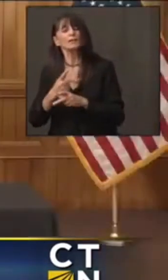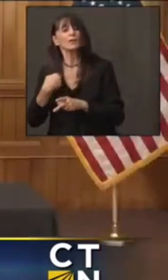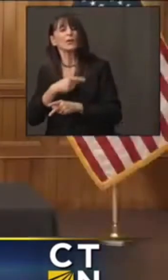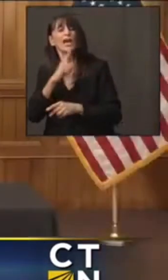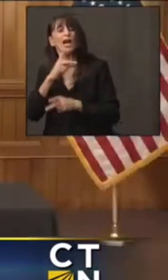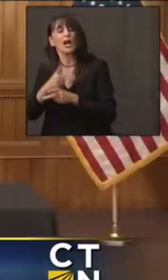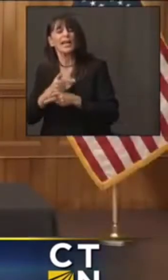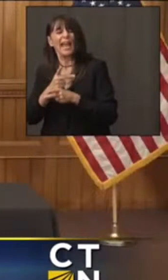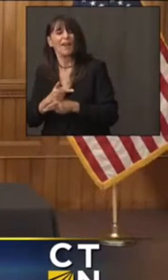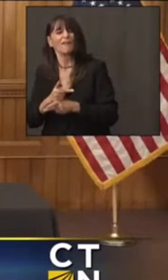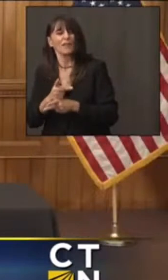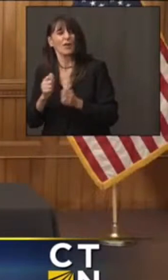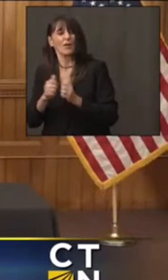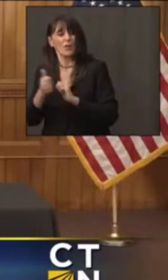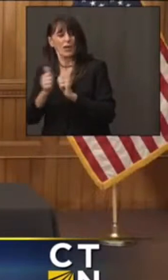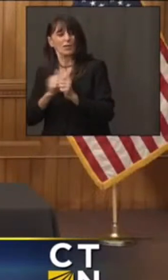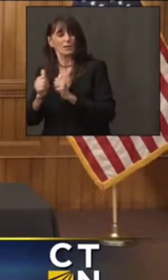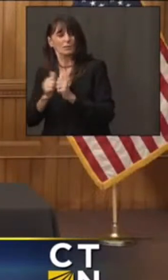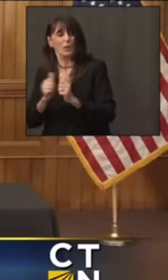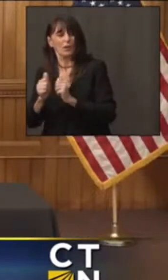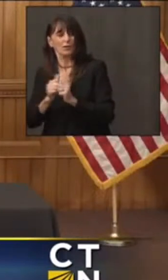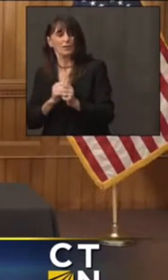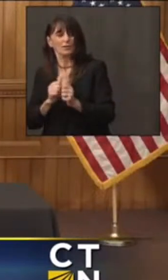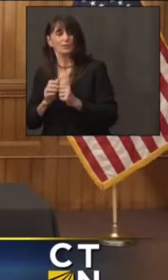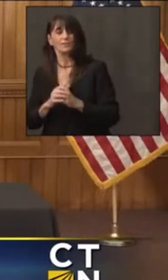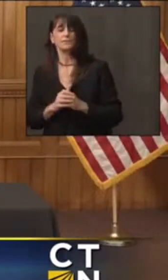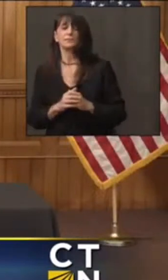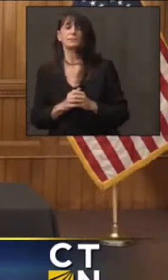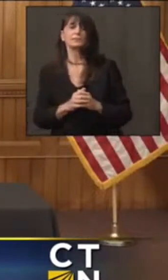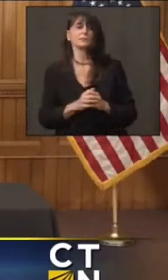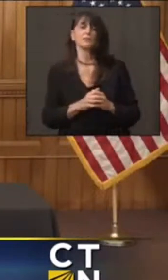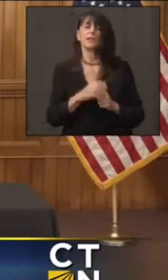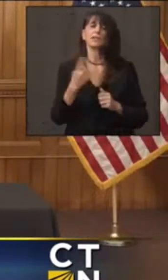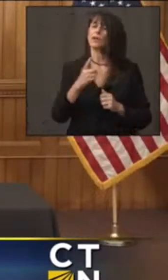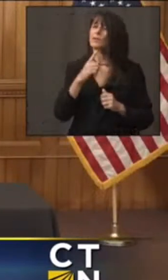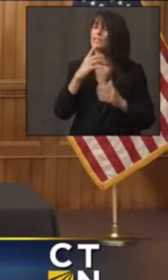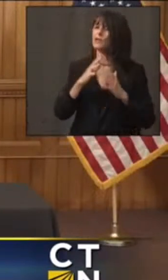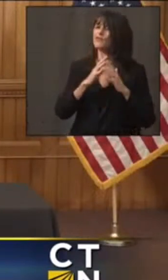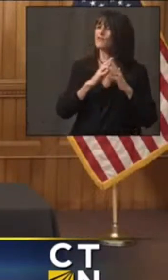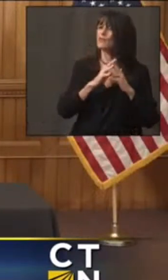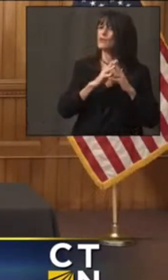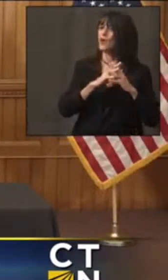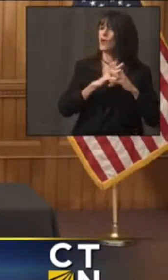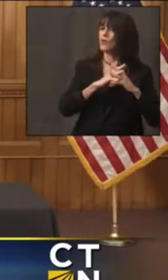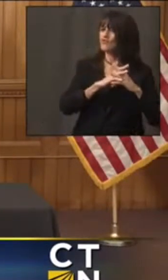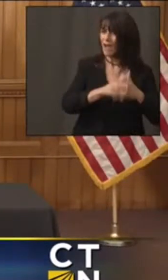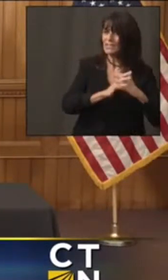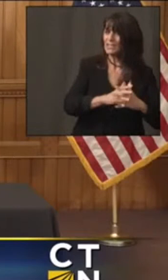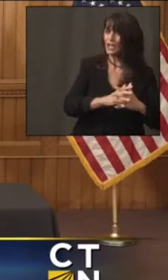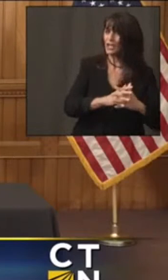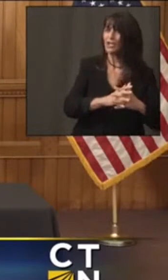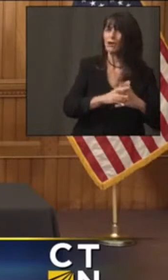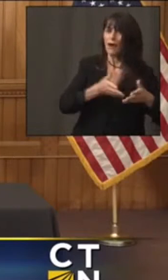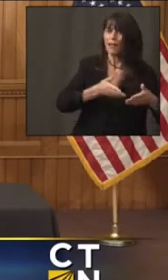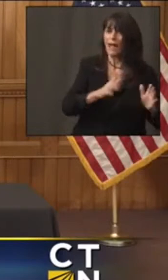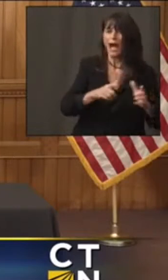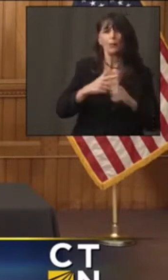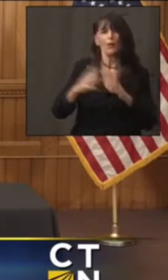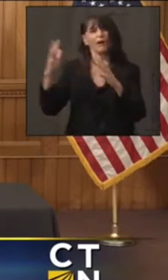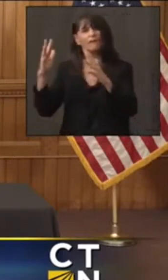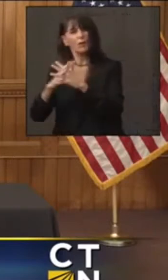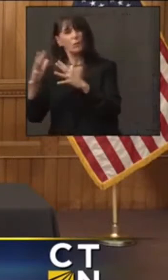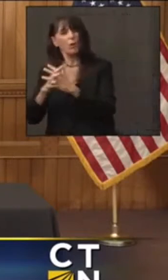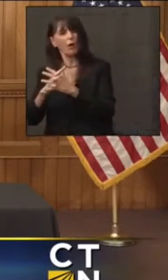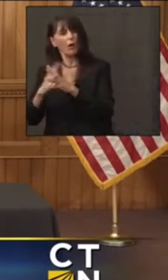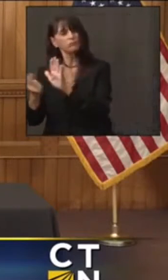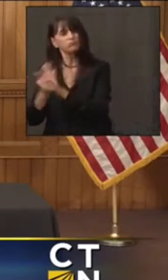Okay. Some folks are asking how wrestling ended up approved, or football was not approved. Do you see numbers increasing in that